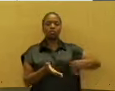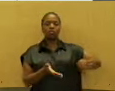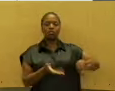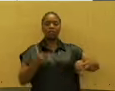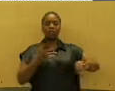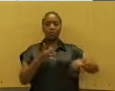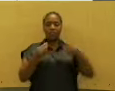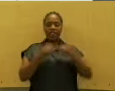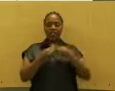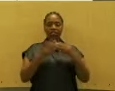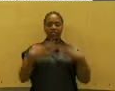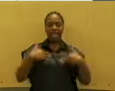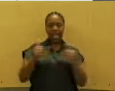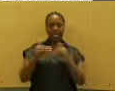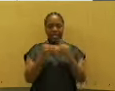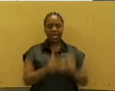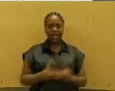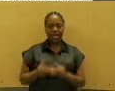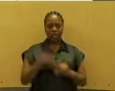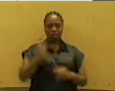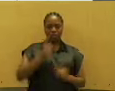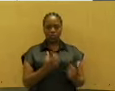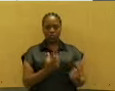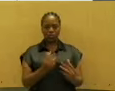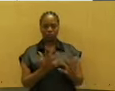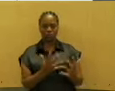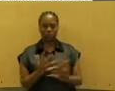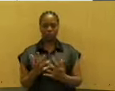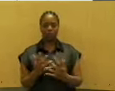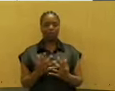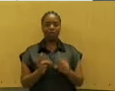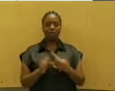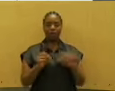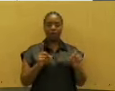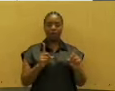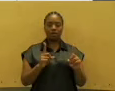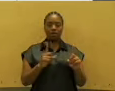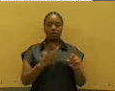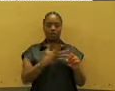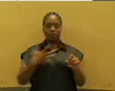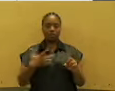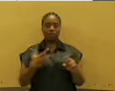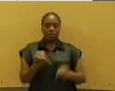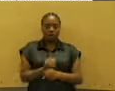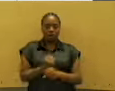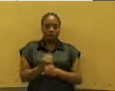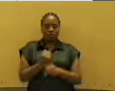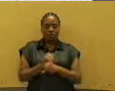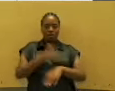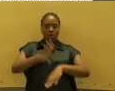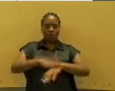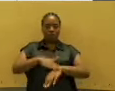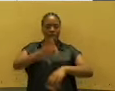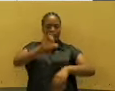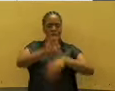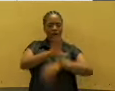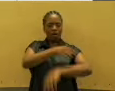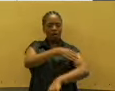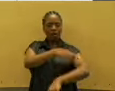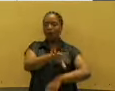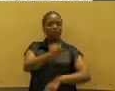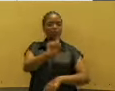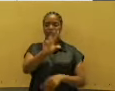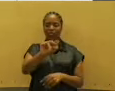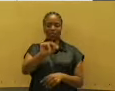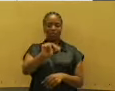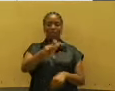interventions around their healthcare, around gender justice. But the feminist approach we do take is that feminism is meant to empower both